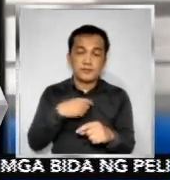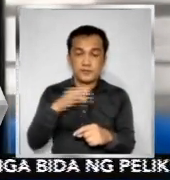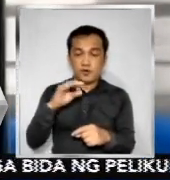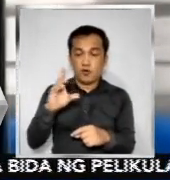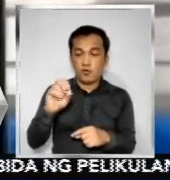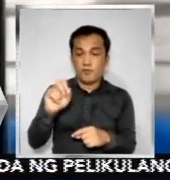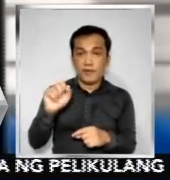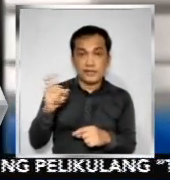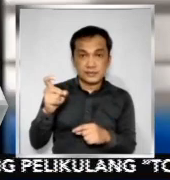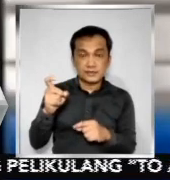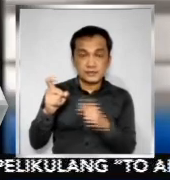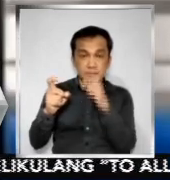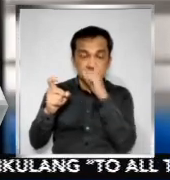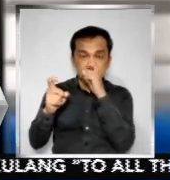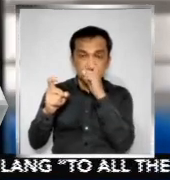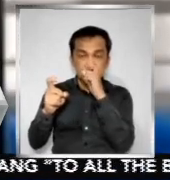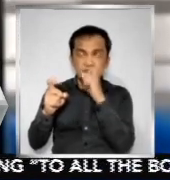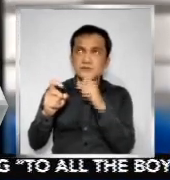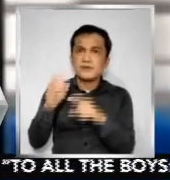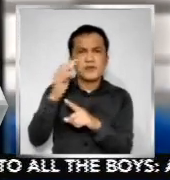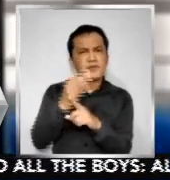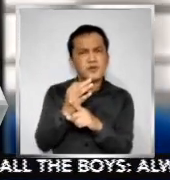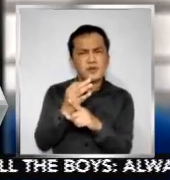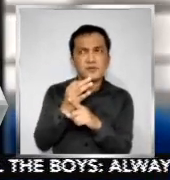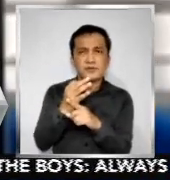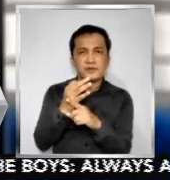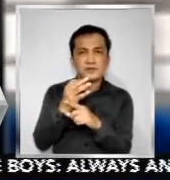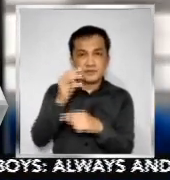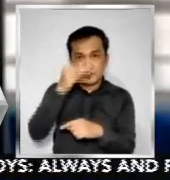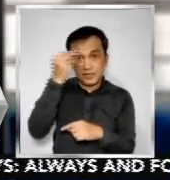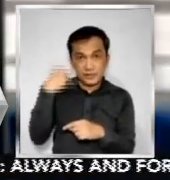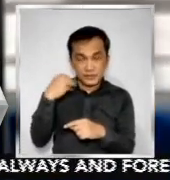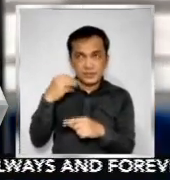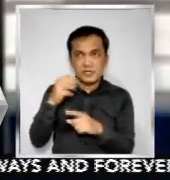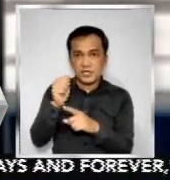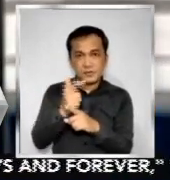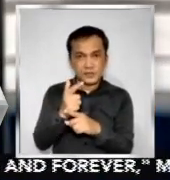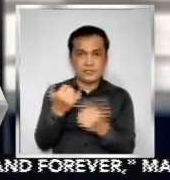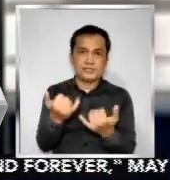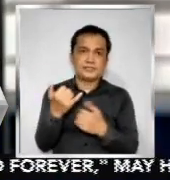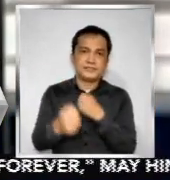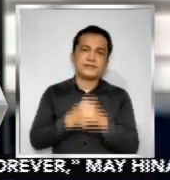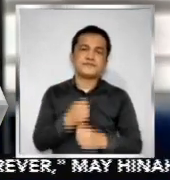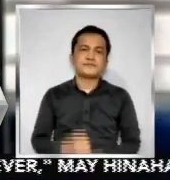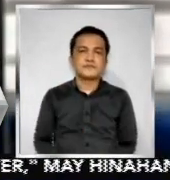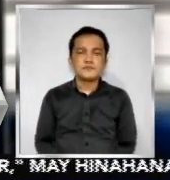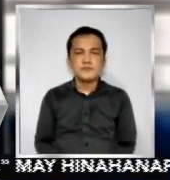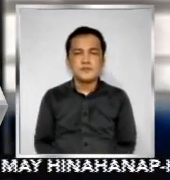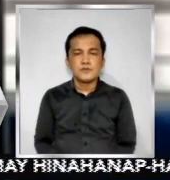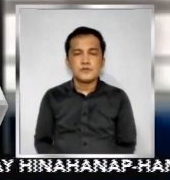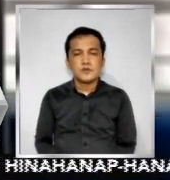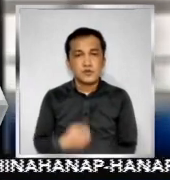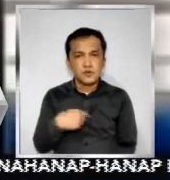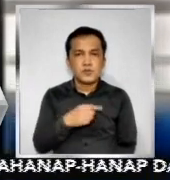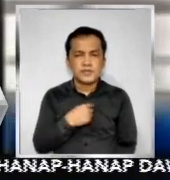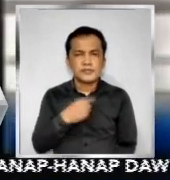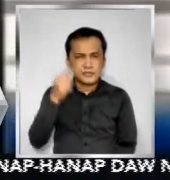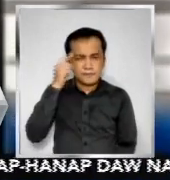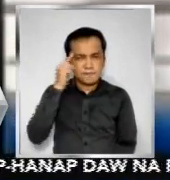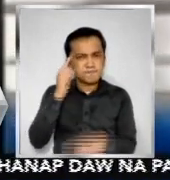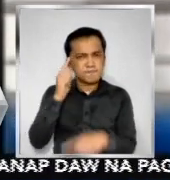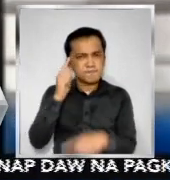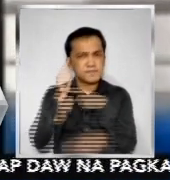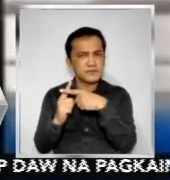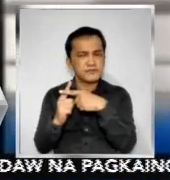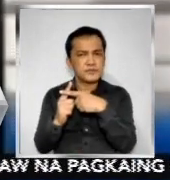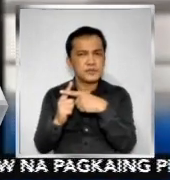in February or March, April of this year. We are optimistic that the remainder